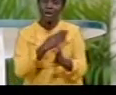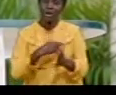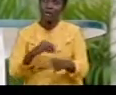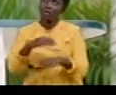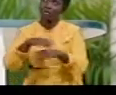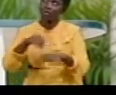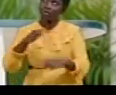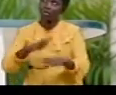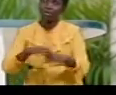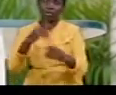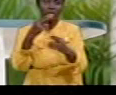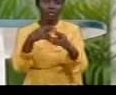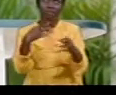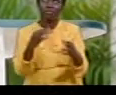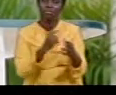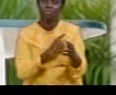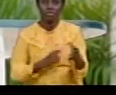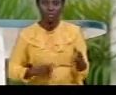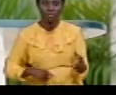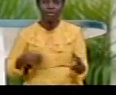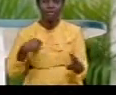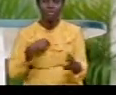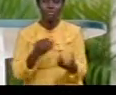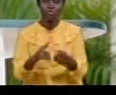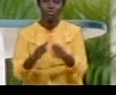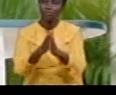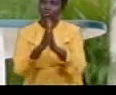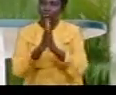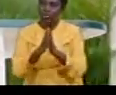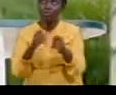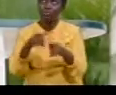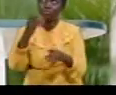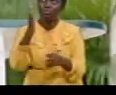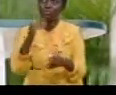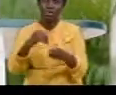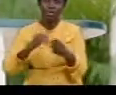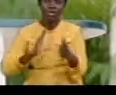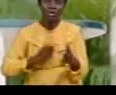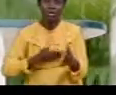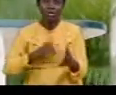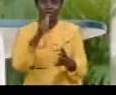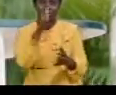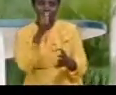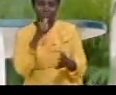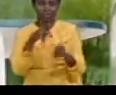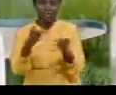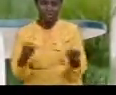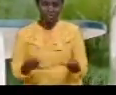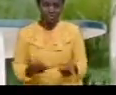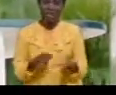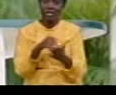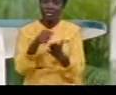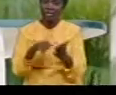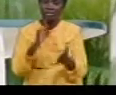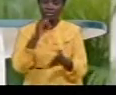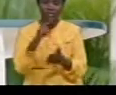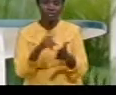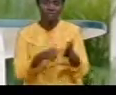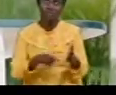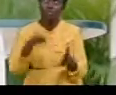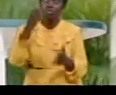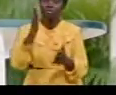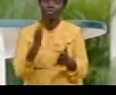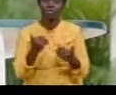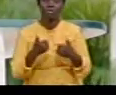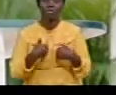will be praising God in our secret places. This is what God has promised. He says in